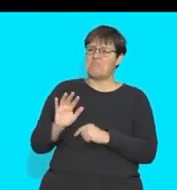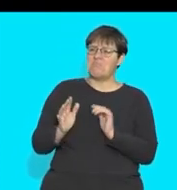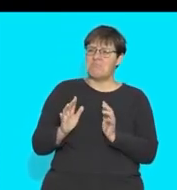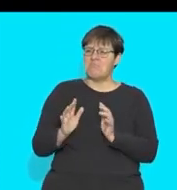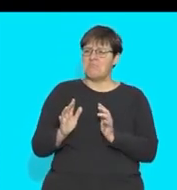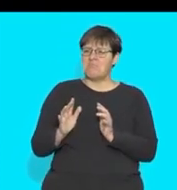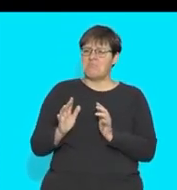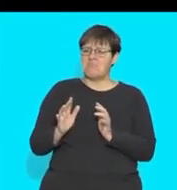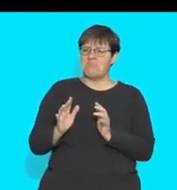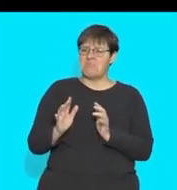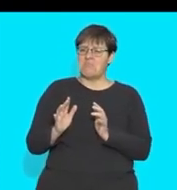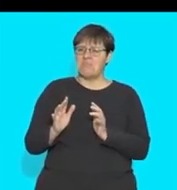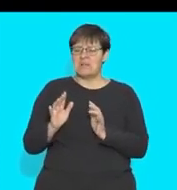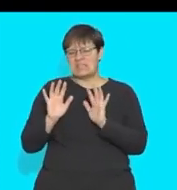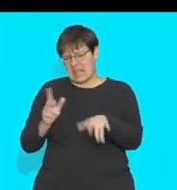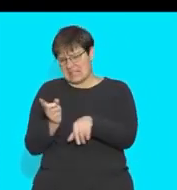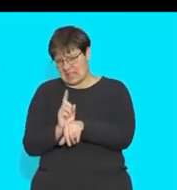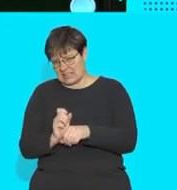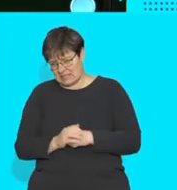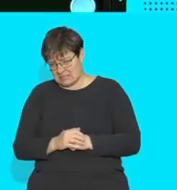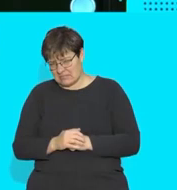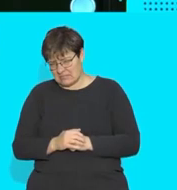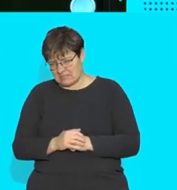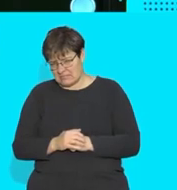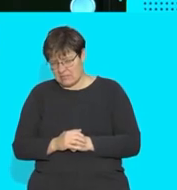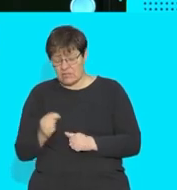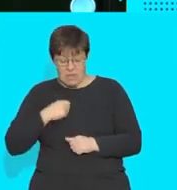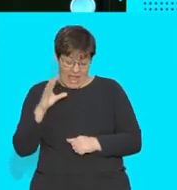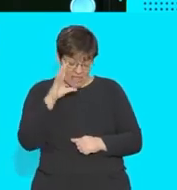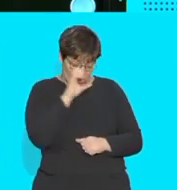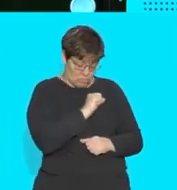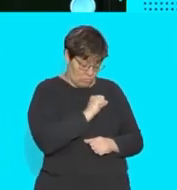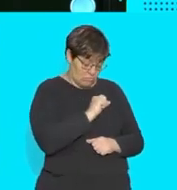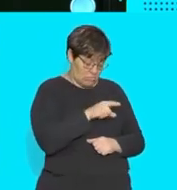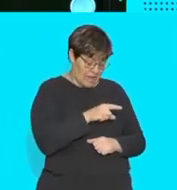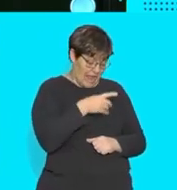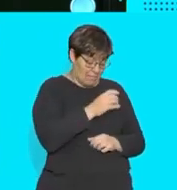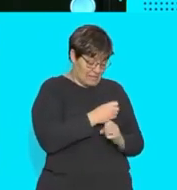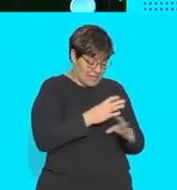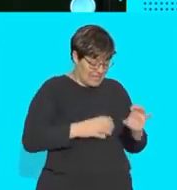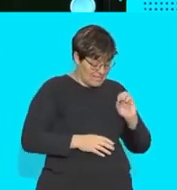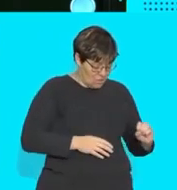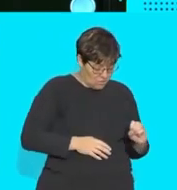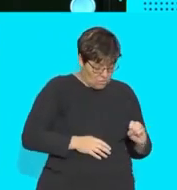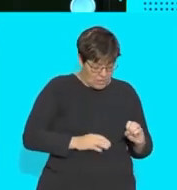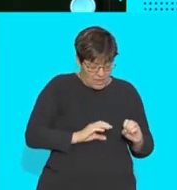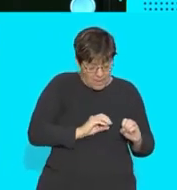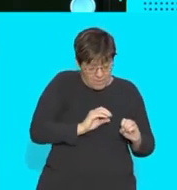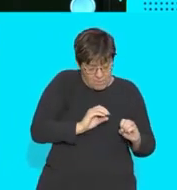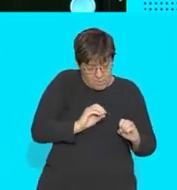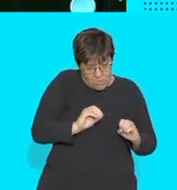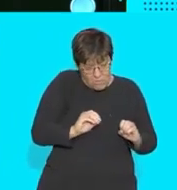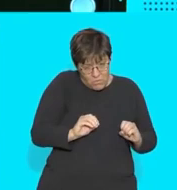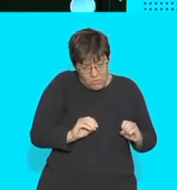acceleration. We are assuming the sloth starts from zero, and then it's going to